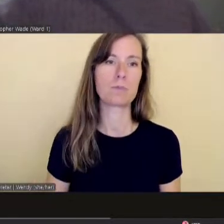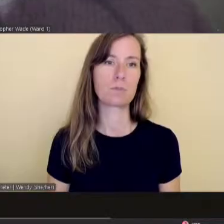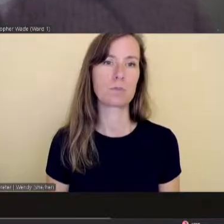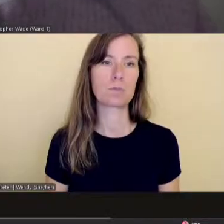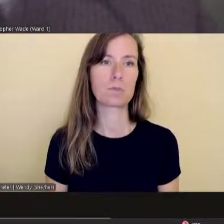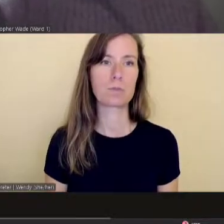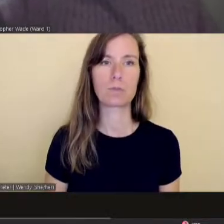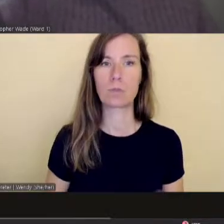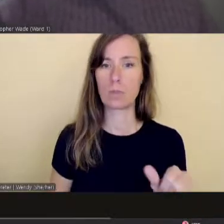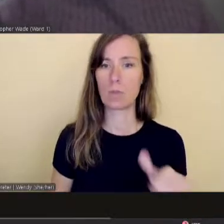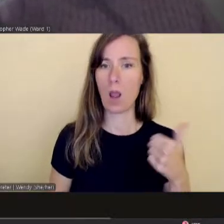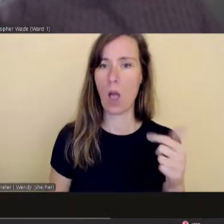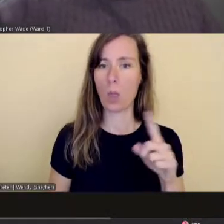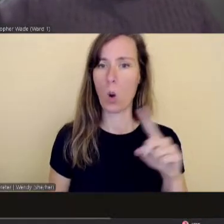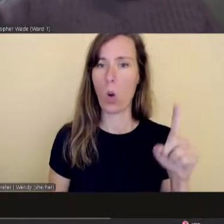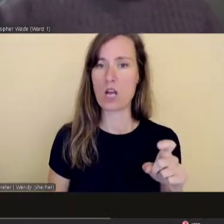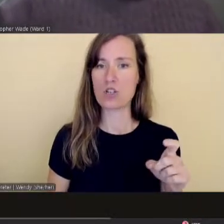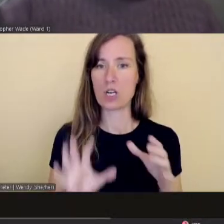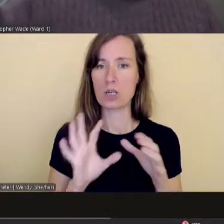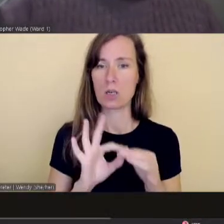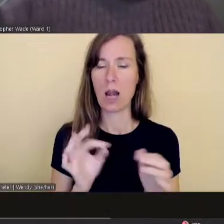Any other questions as it relates to that?